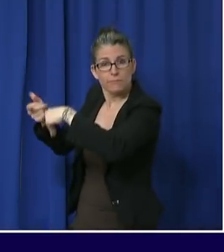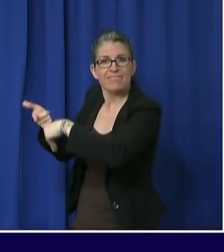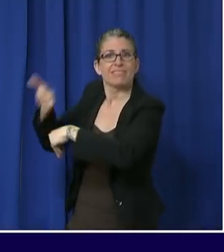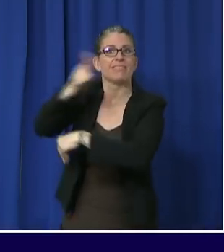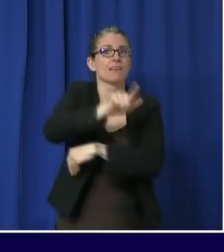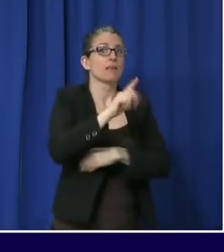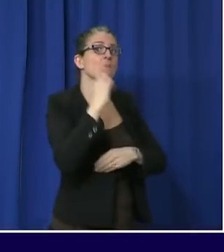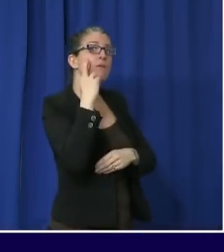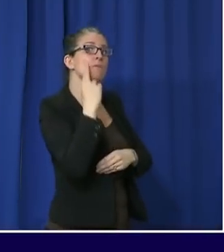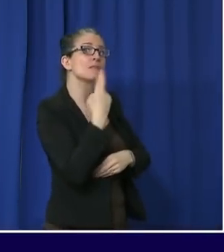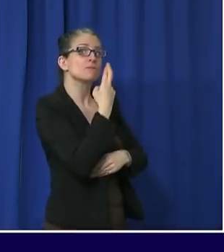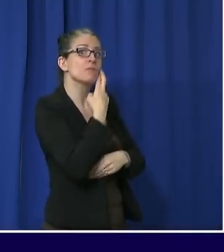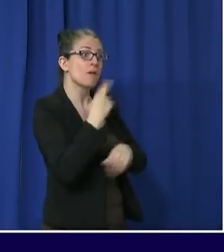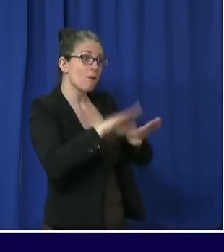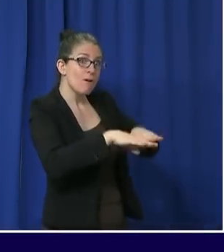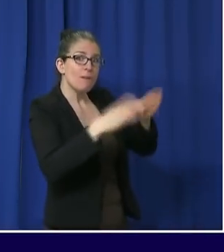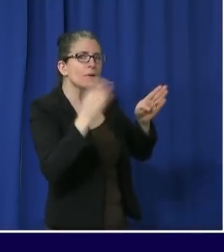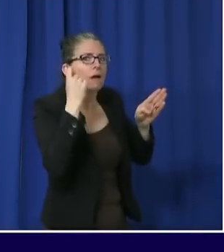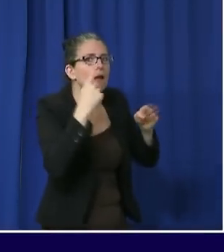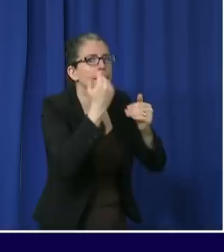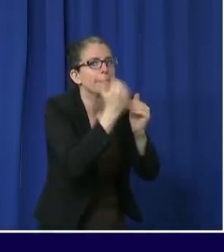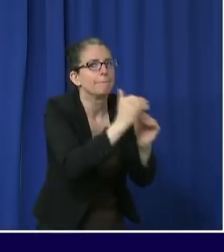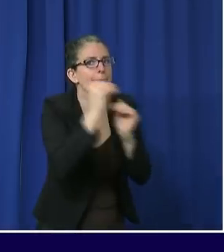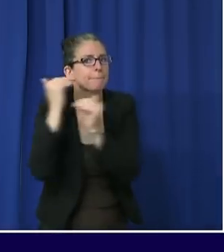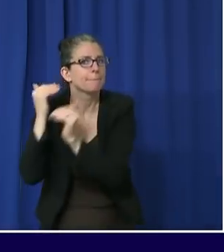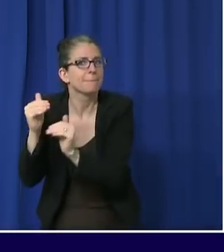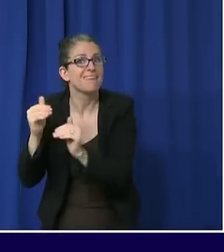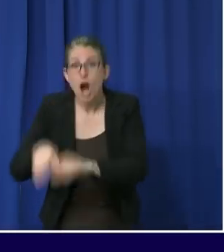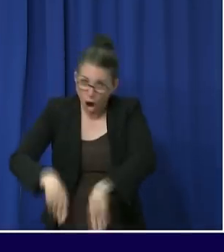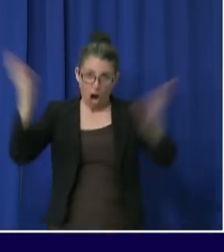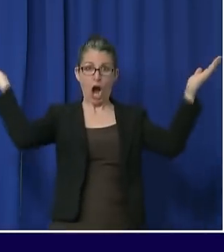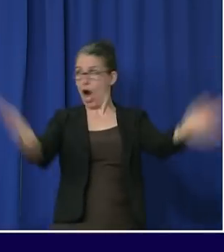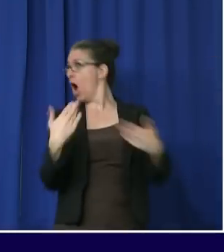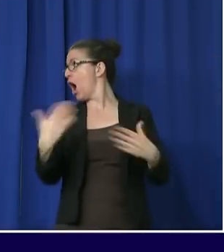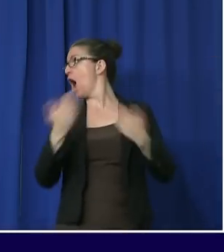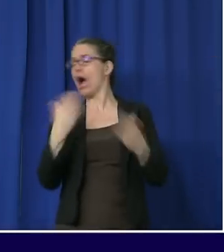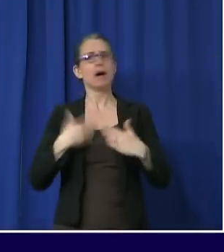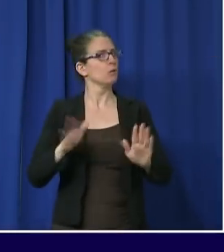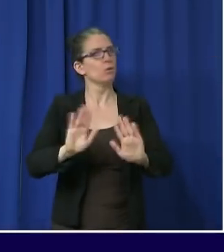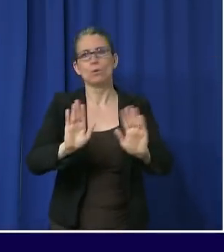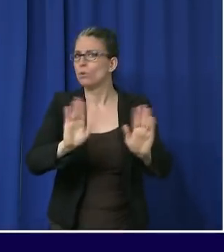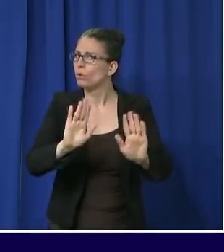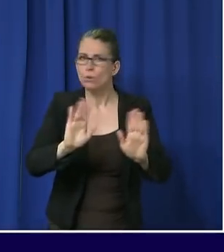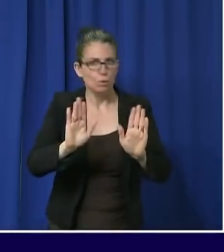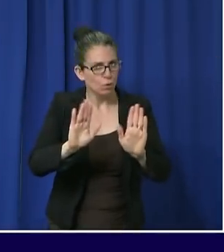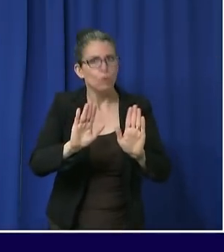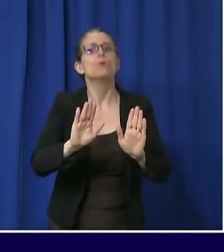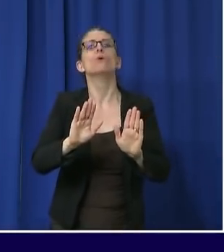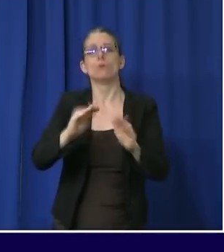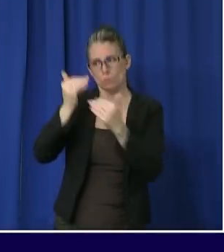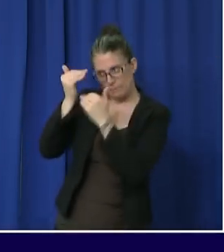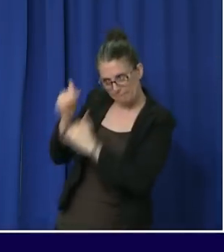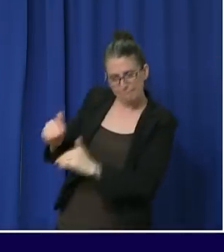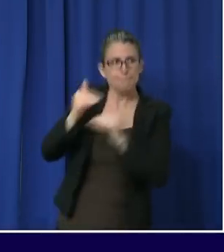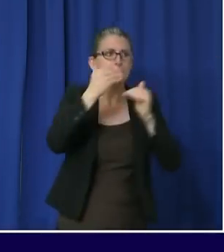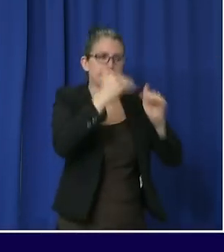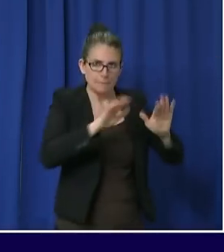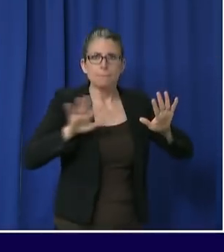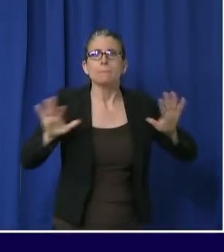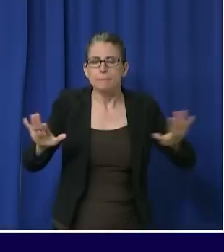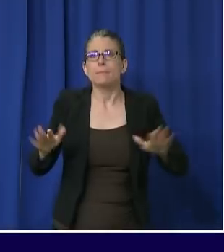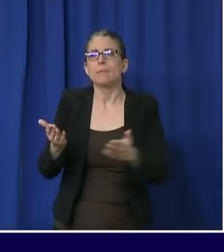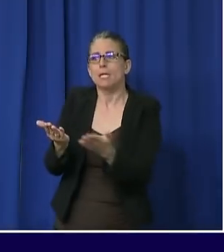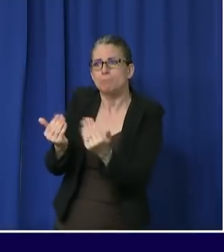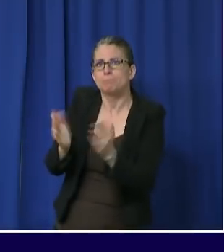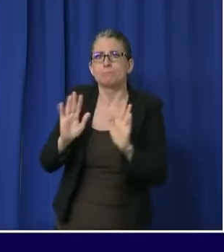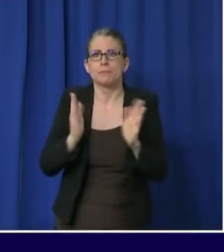safe. But we continue to keep tabs on the data. So for example, if we were to detect, just